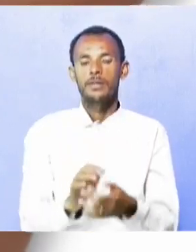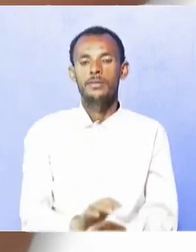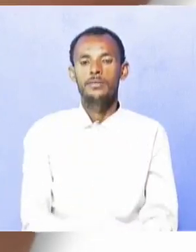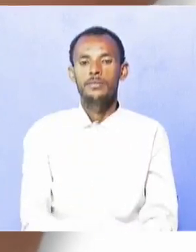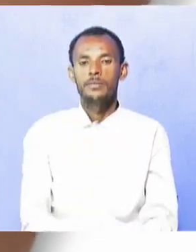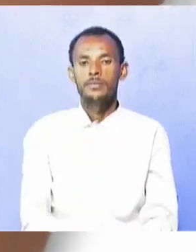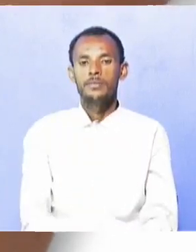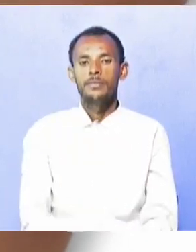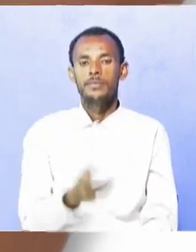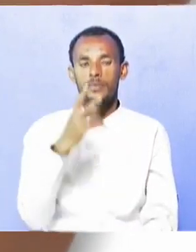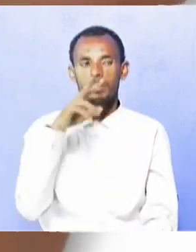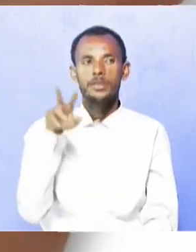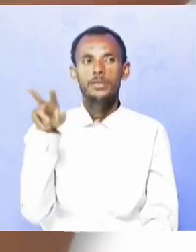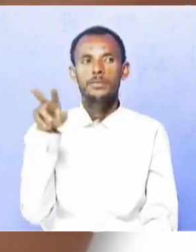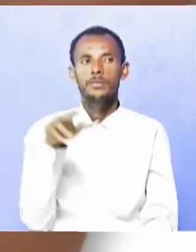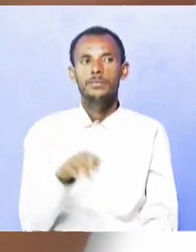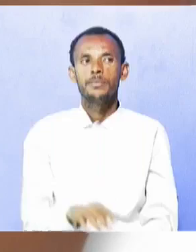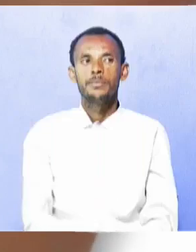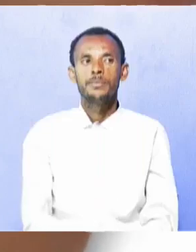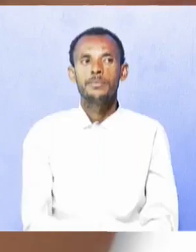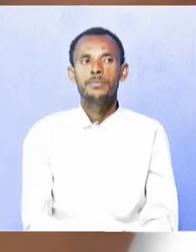figure shown below.